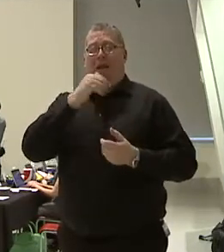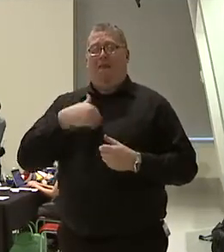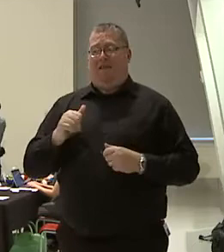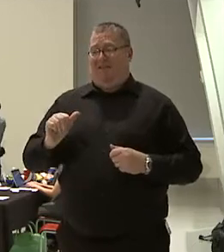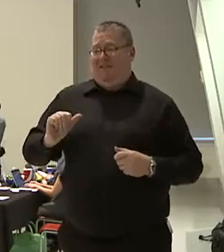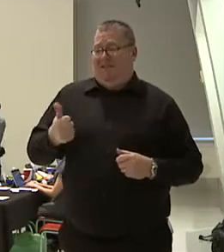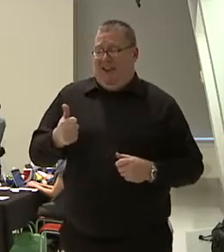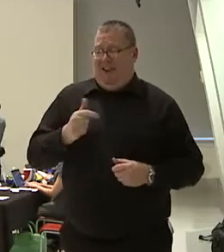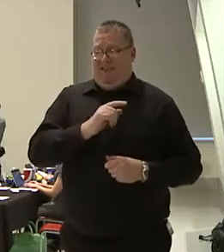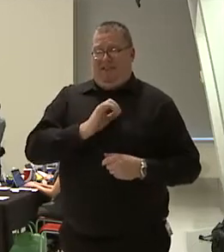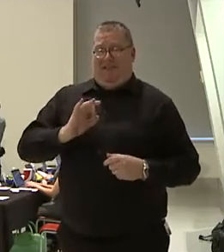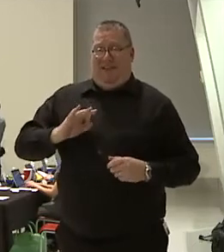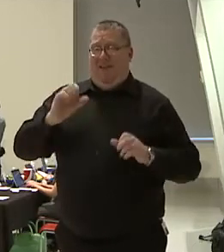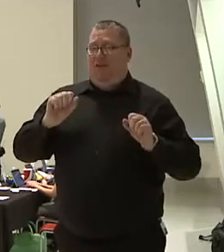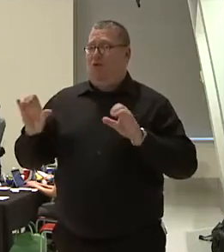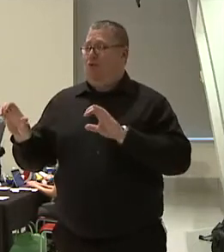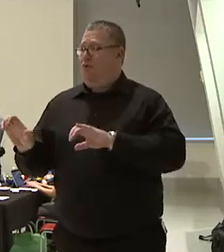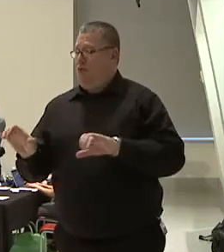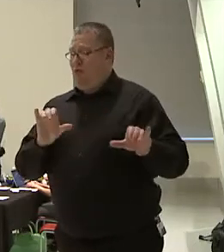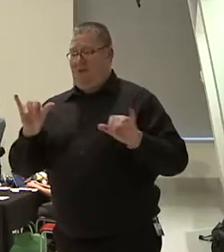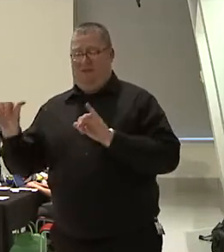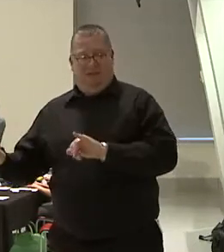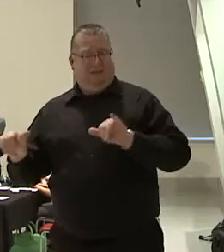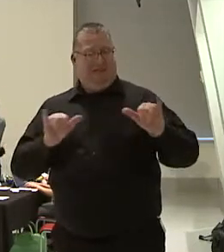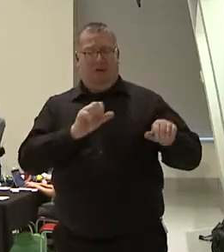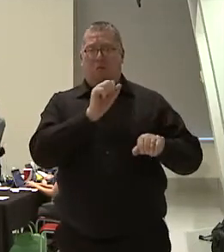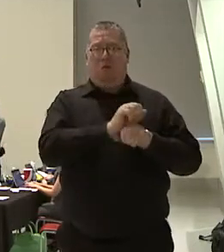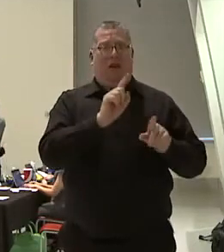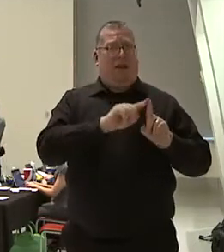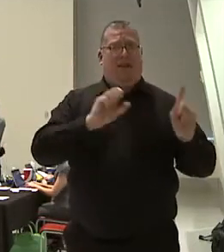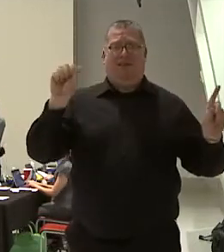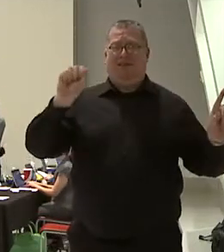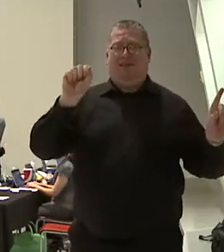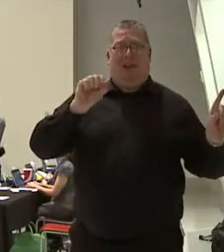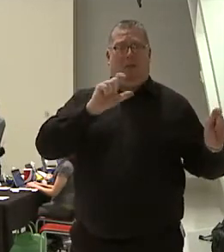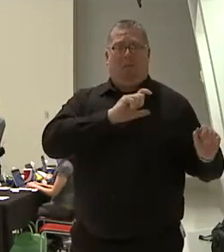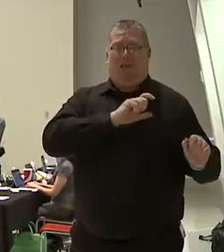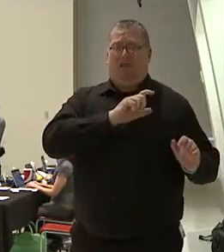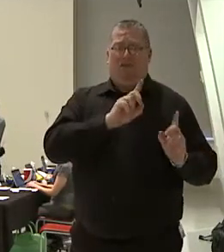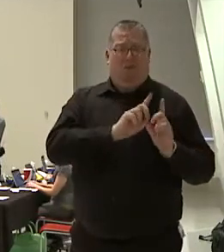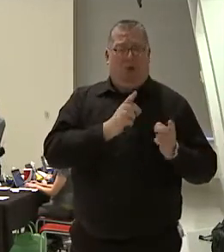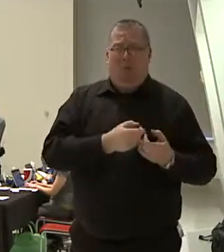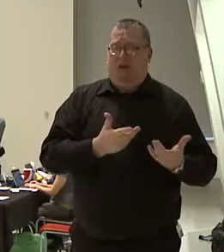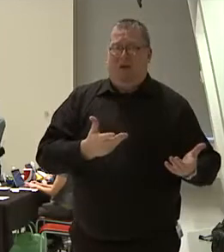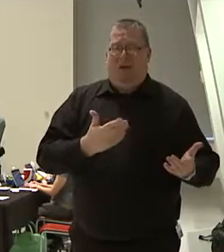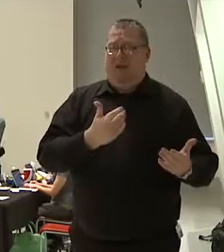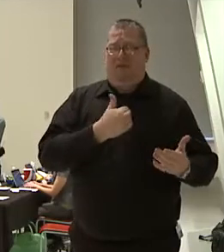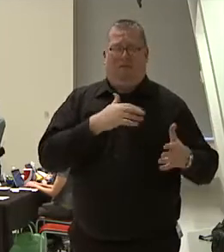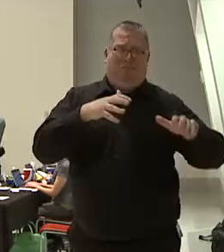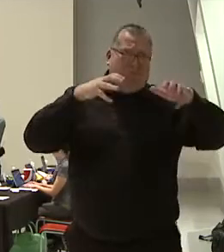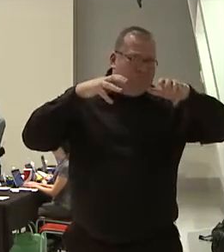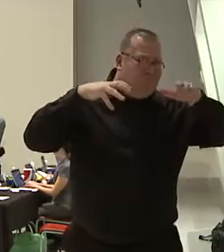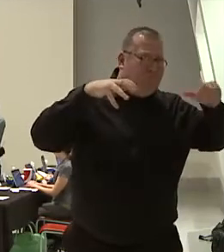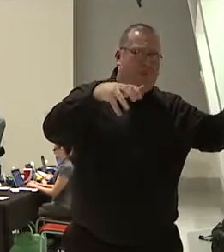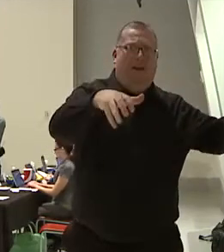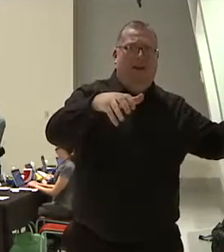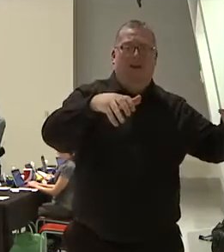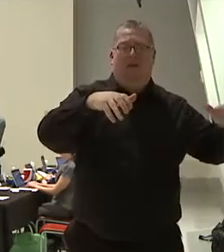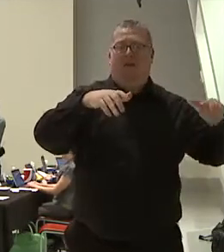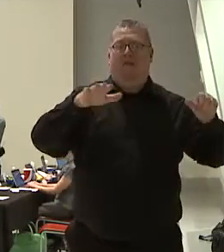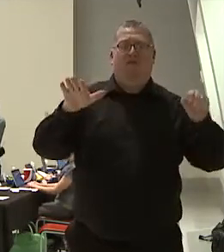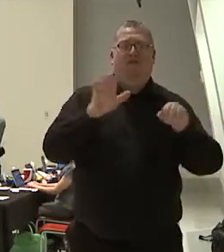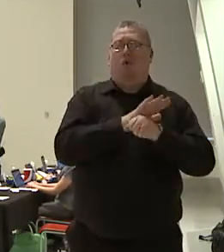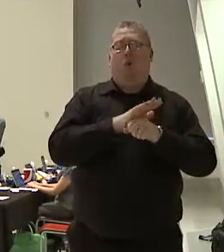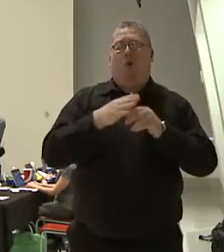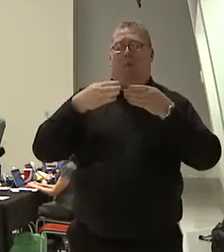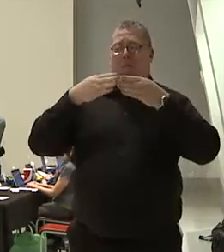people could do the work of, let's just say, the Seattle Police Department, that has a whole public information